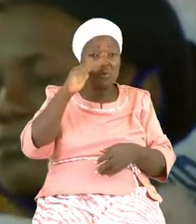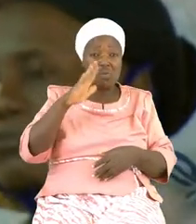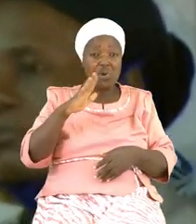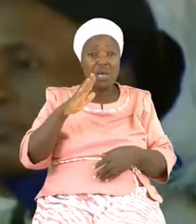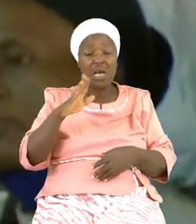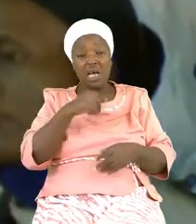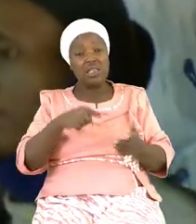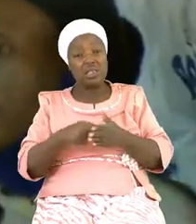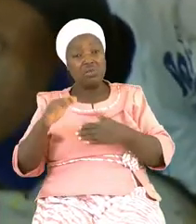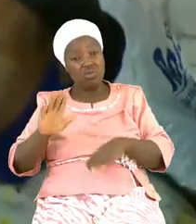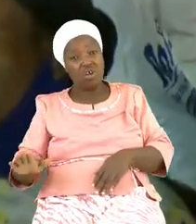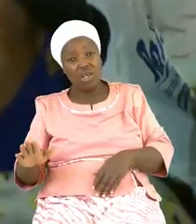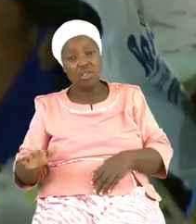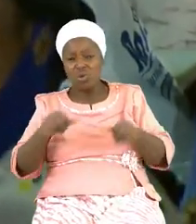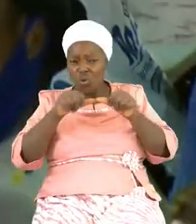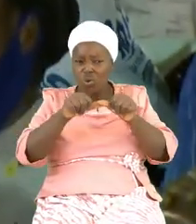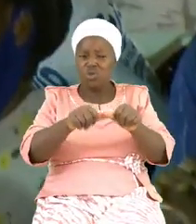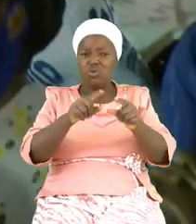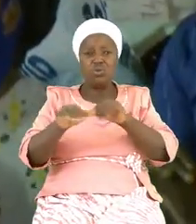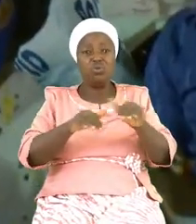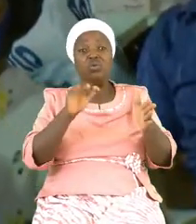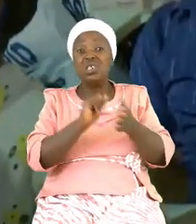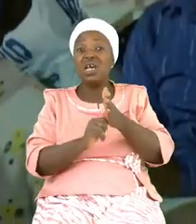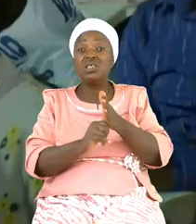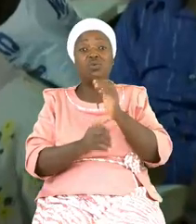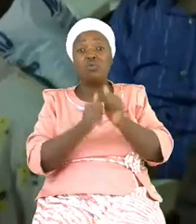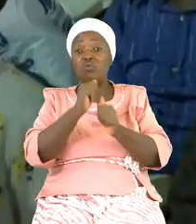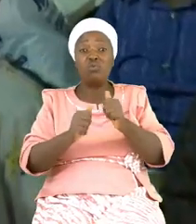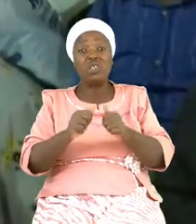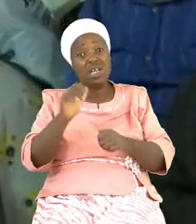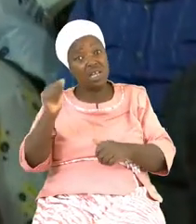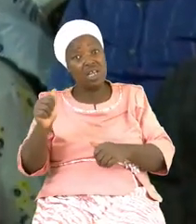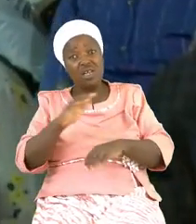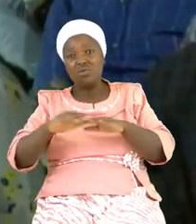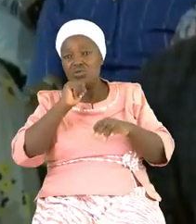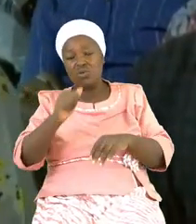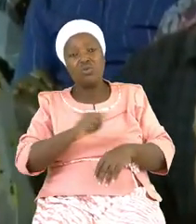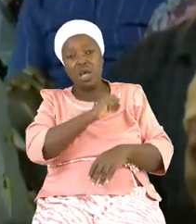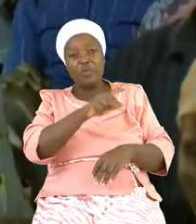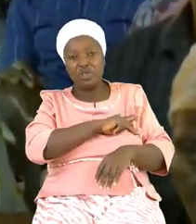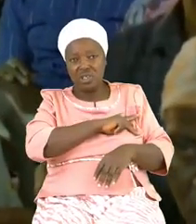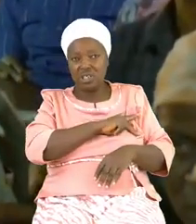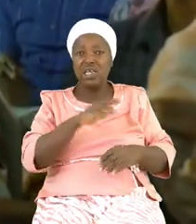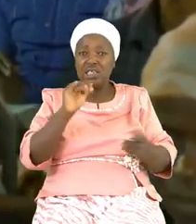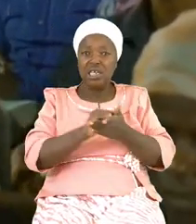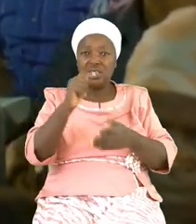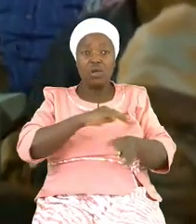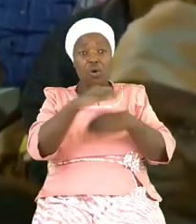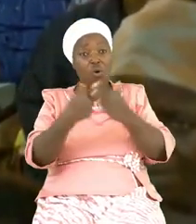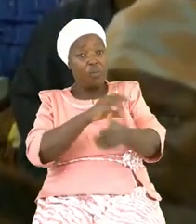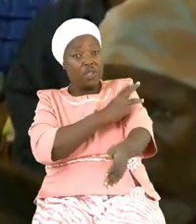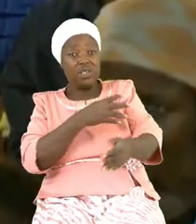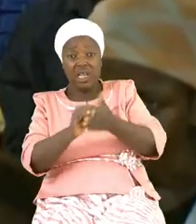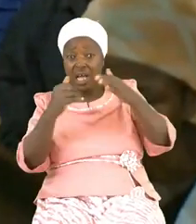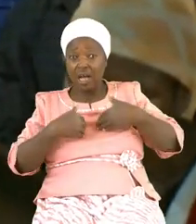child continues to do that thing. So A, the Almighty that has all power to punish